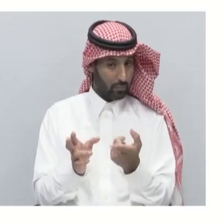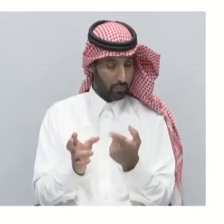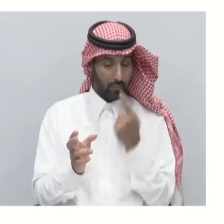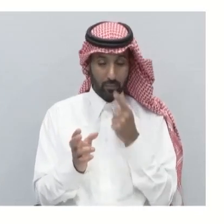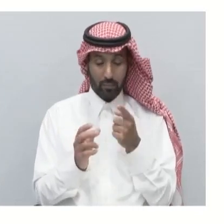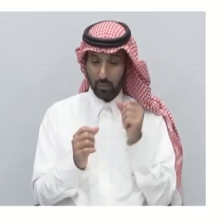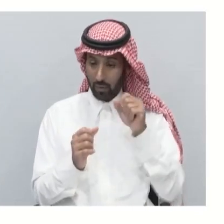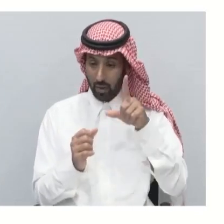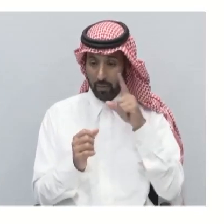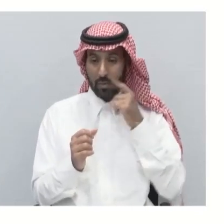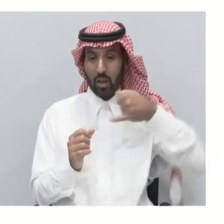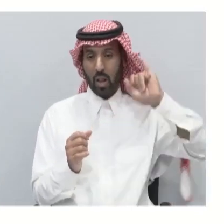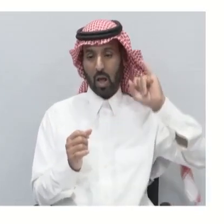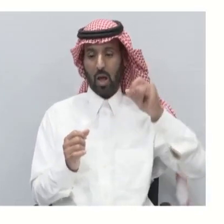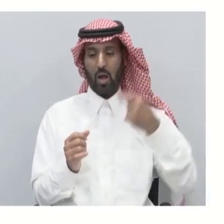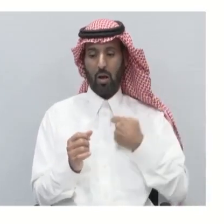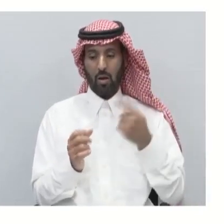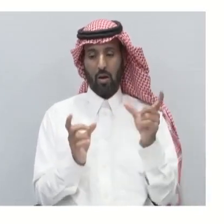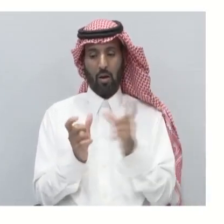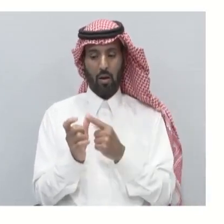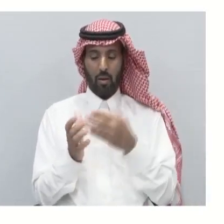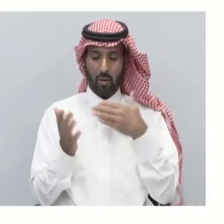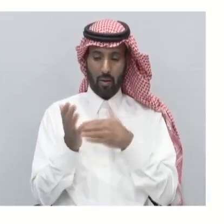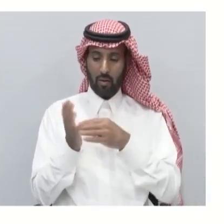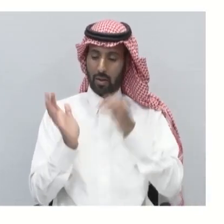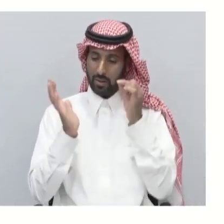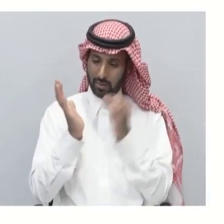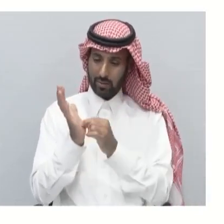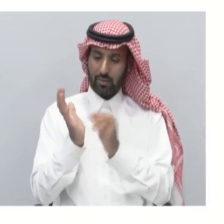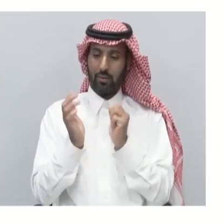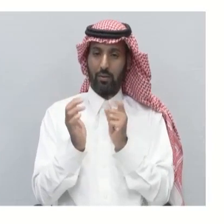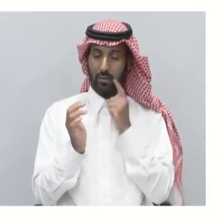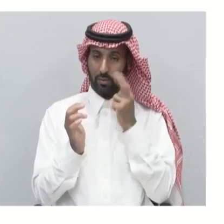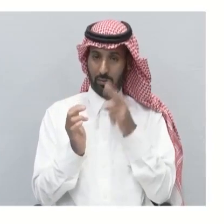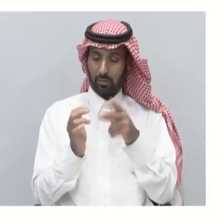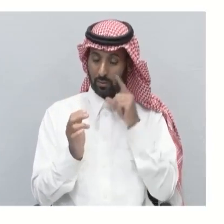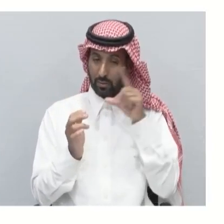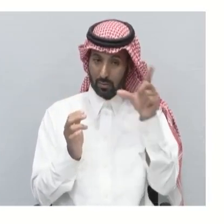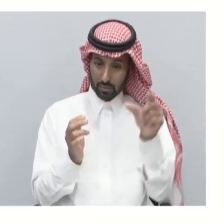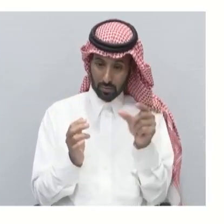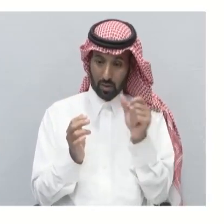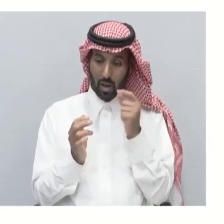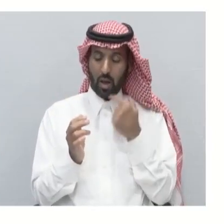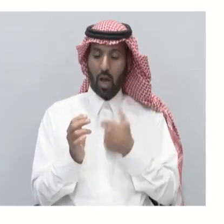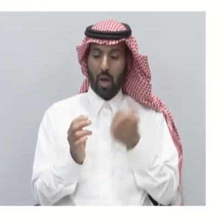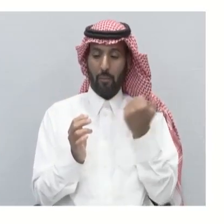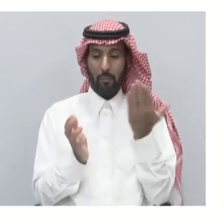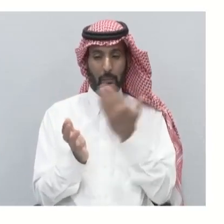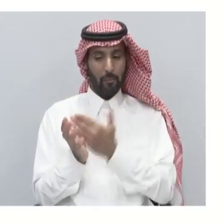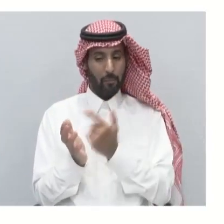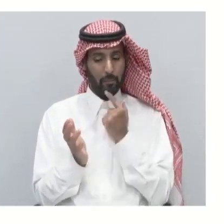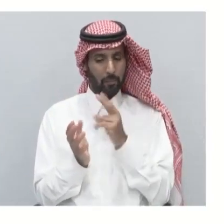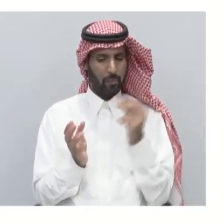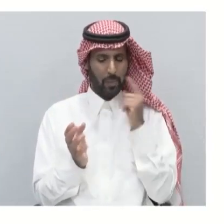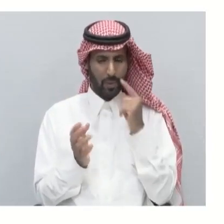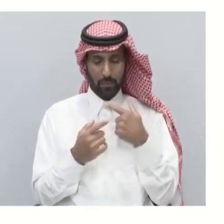Always capital I, ended up with a full stop. Notice the short form, I've, because it is